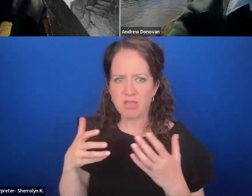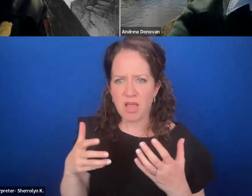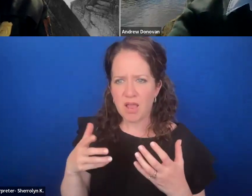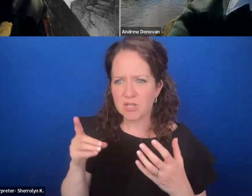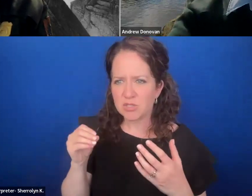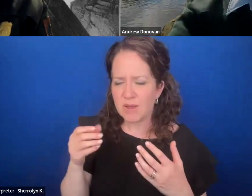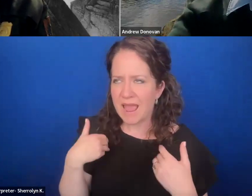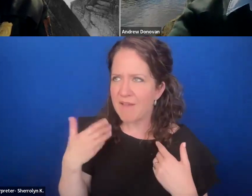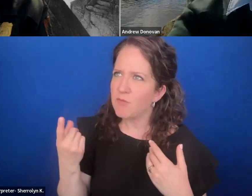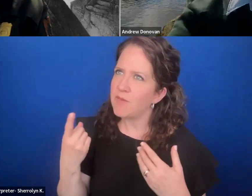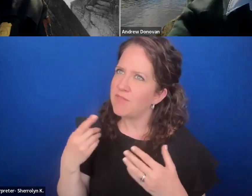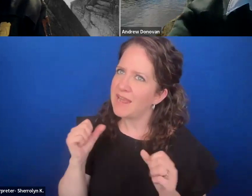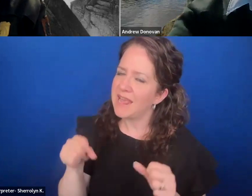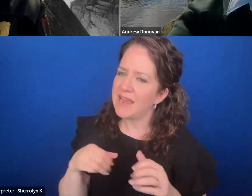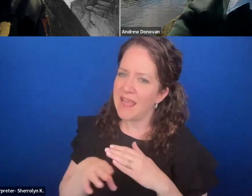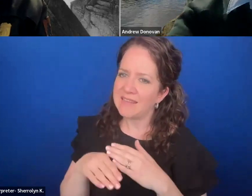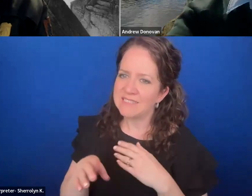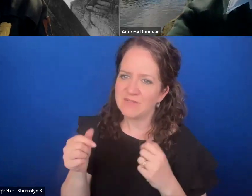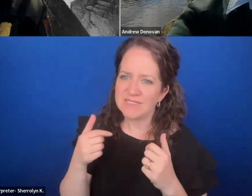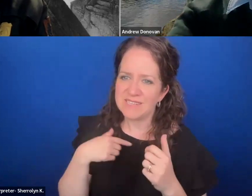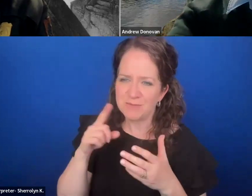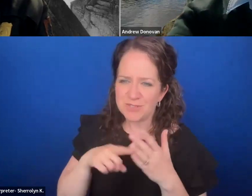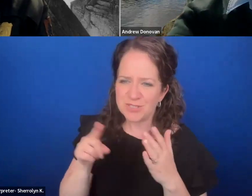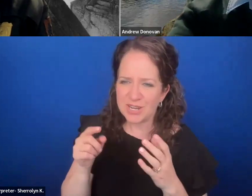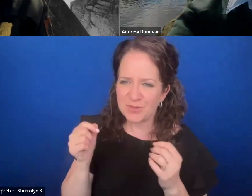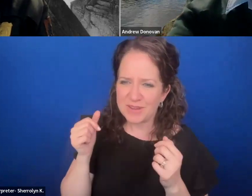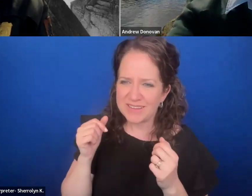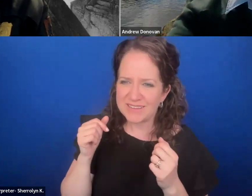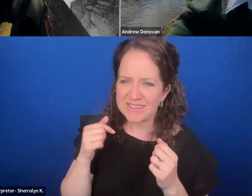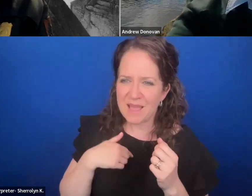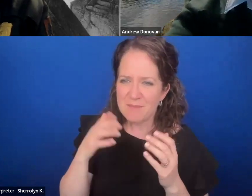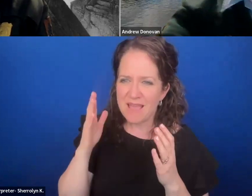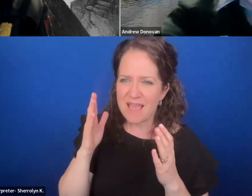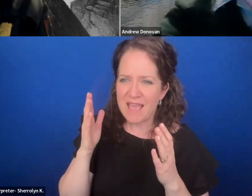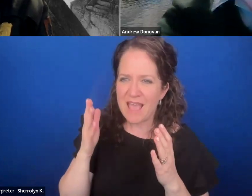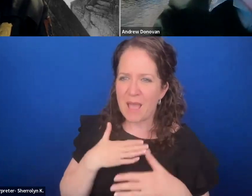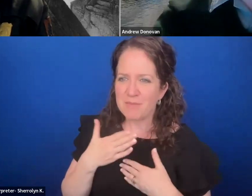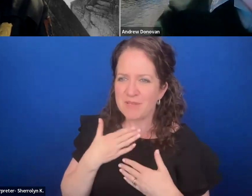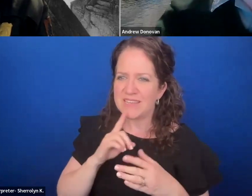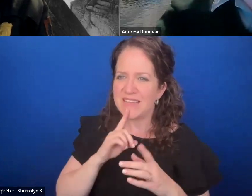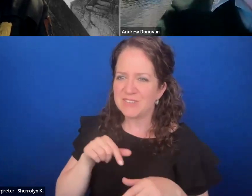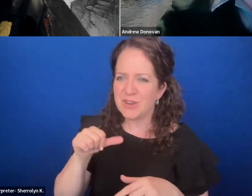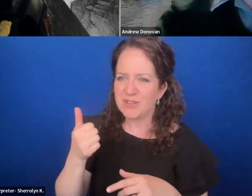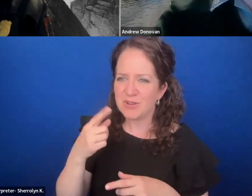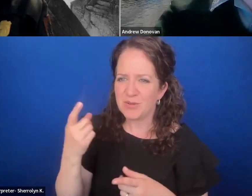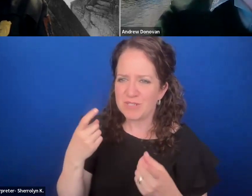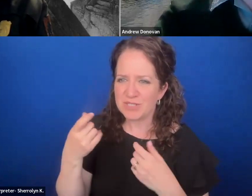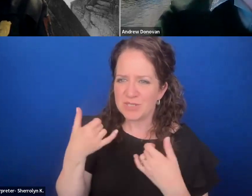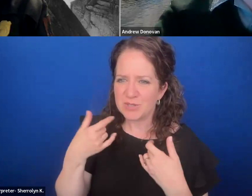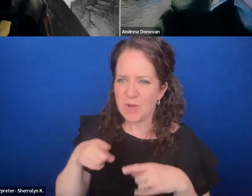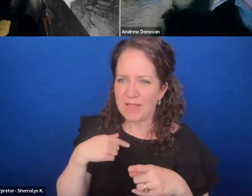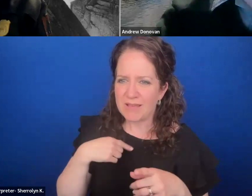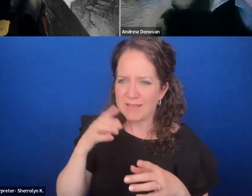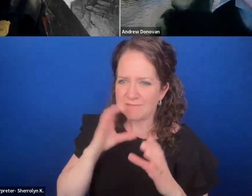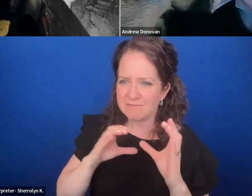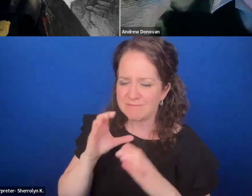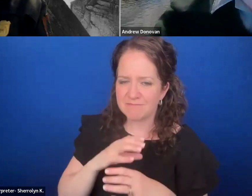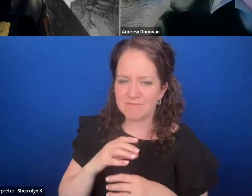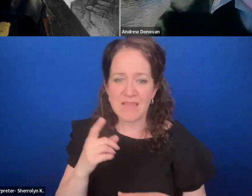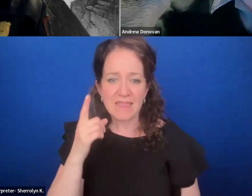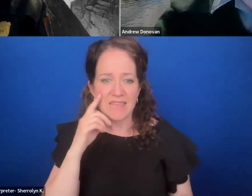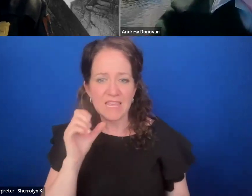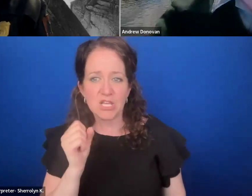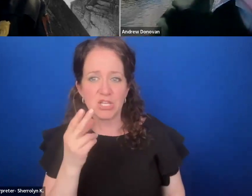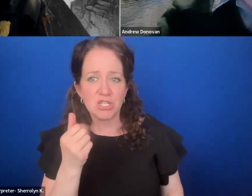easily accessible? I will check real quick, but I'm happy to answer other questions too. And I think Shannon is